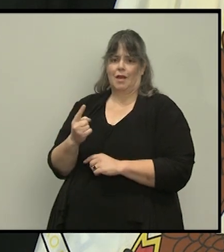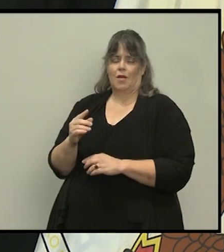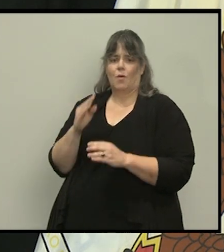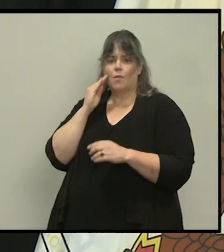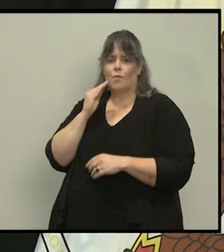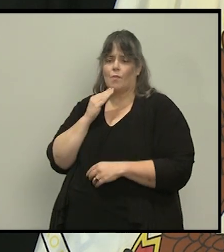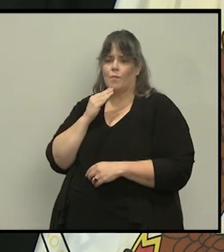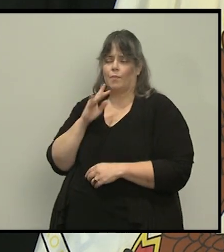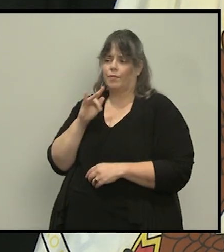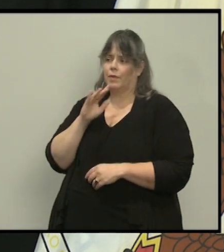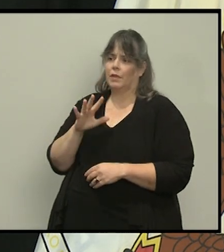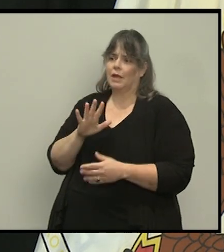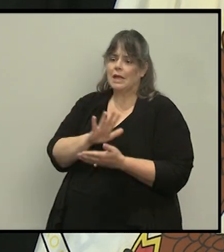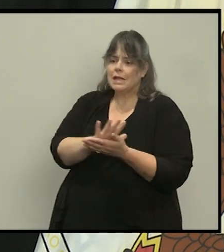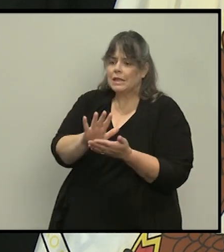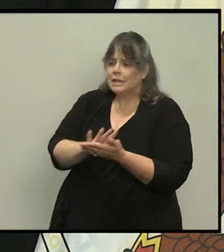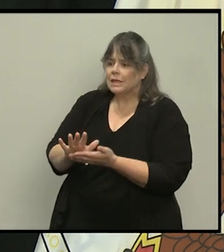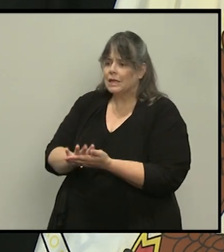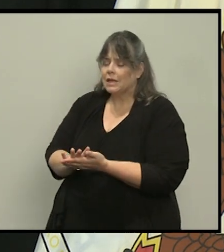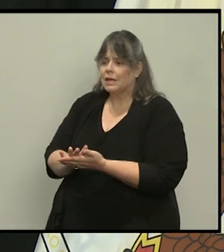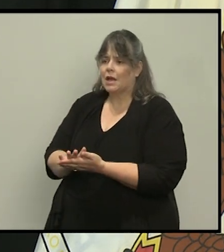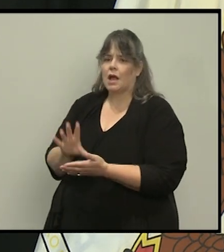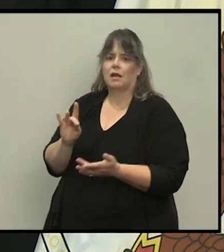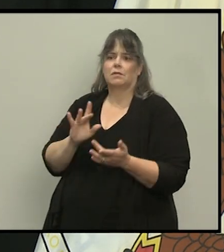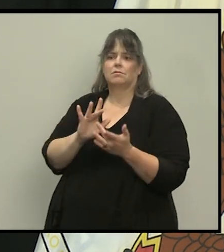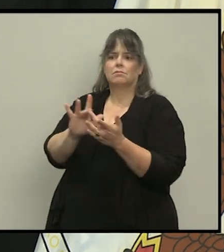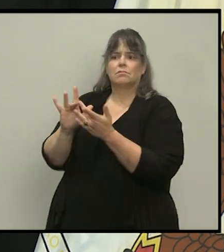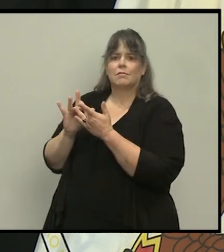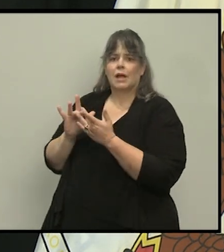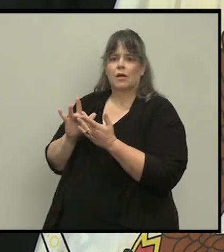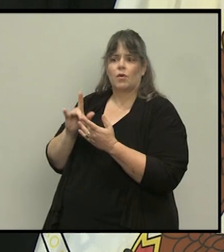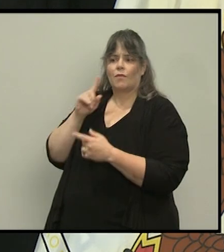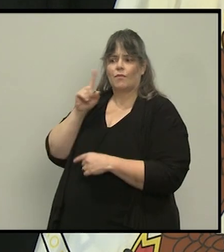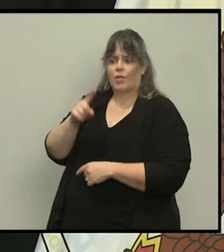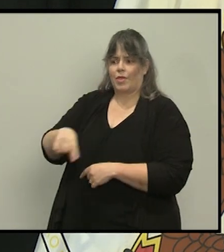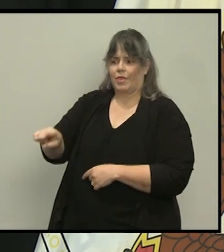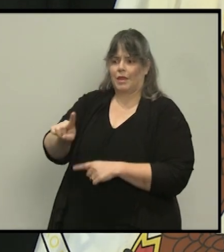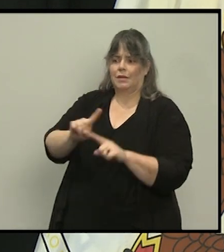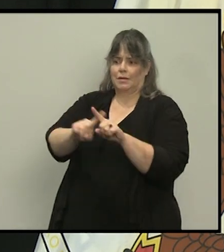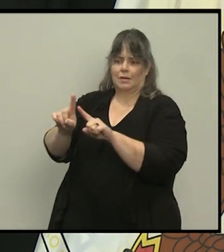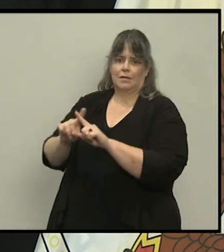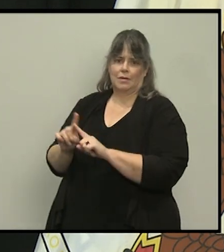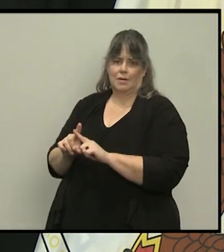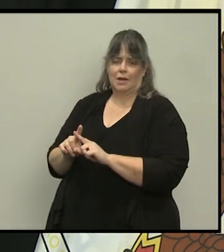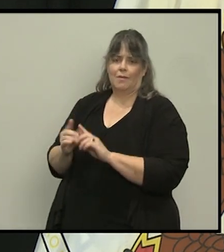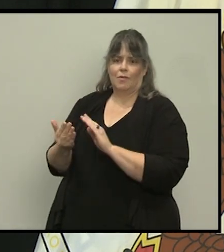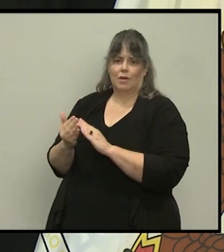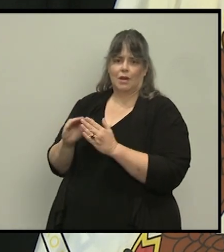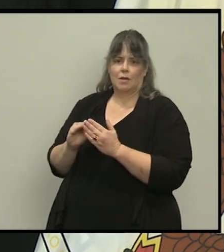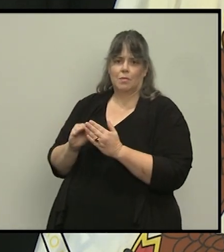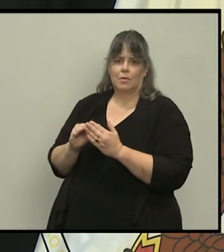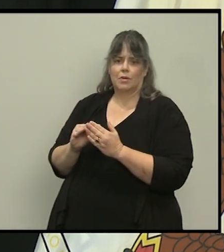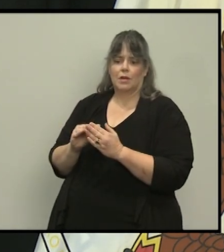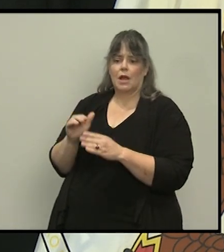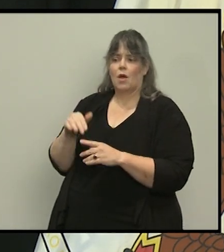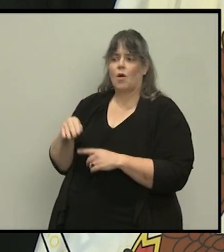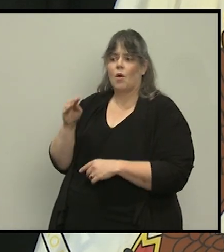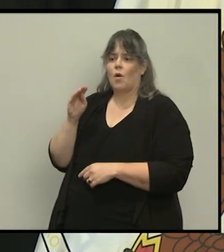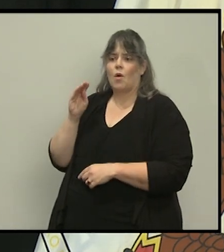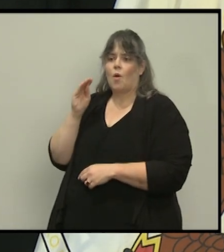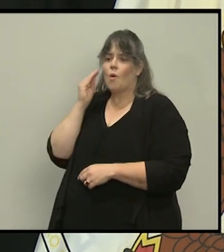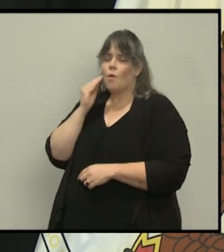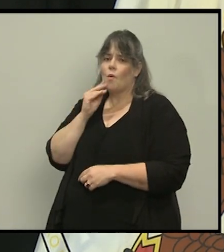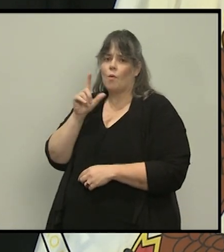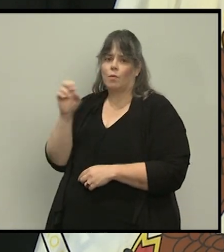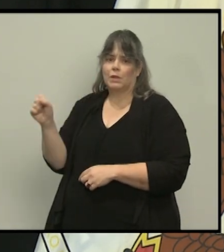outreach, and other aspects of outreach for these diverse neighborhoods. In the homeless community, we